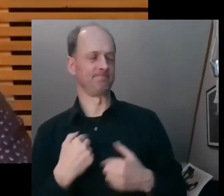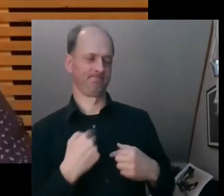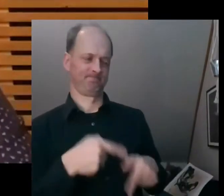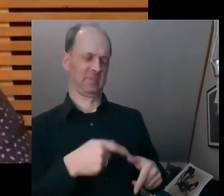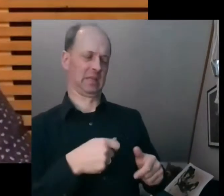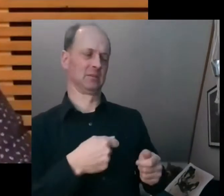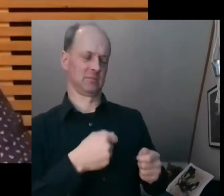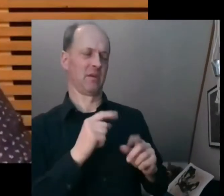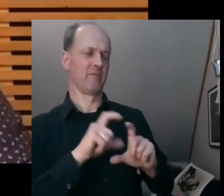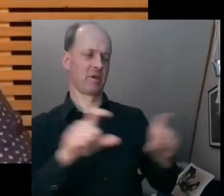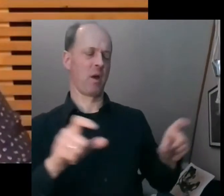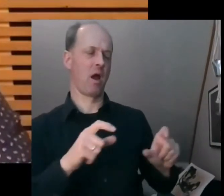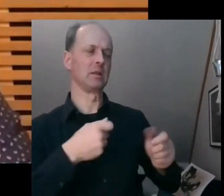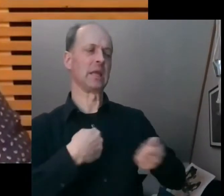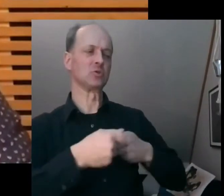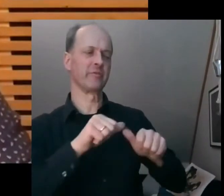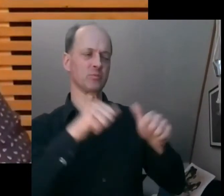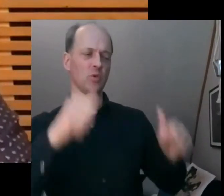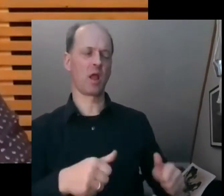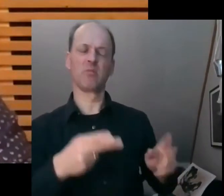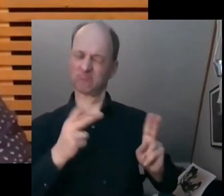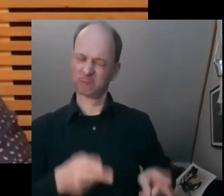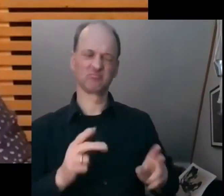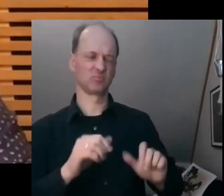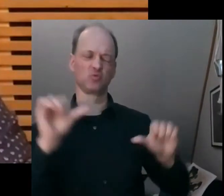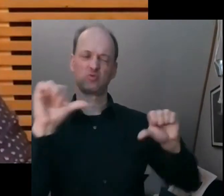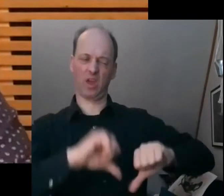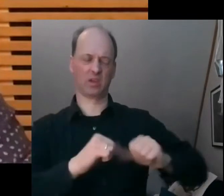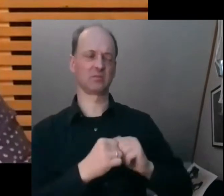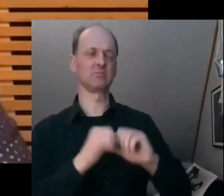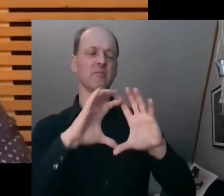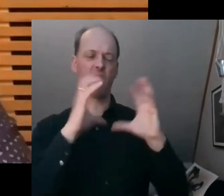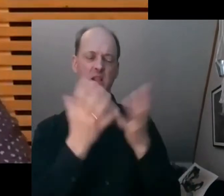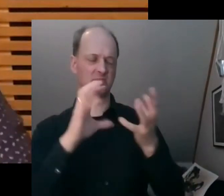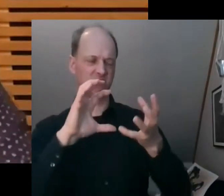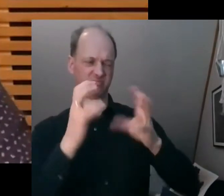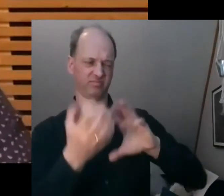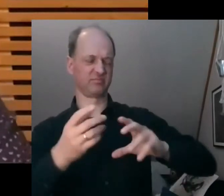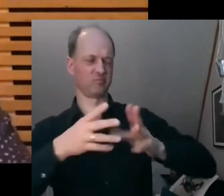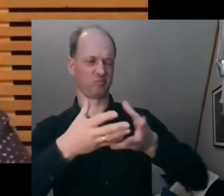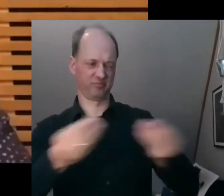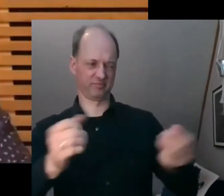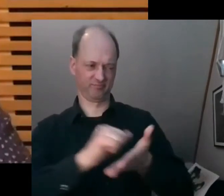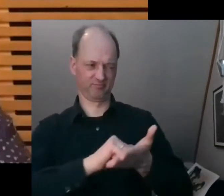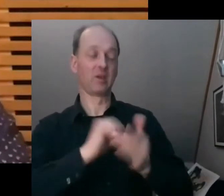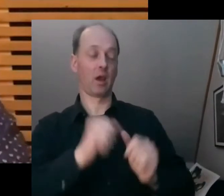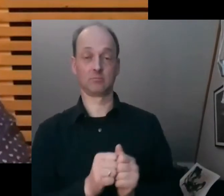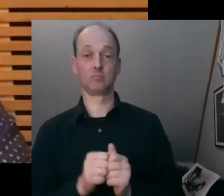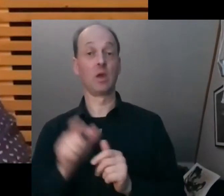okay, our business model, which we are performing here, is harmful and it can destroy the planet. And